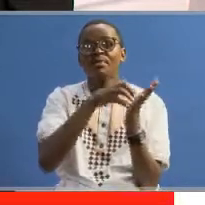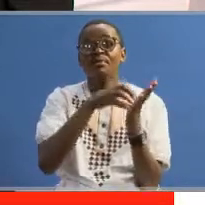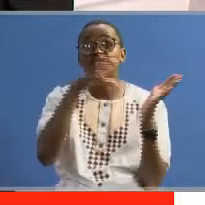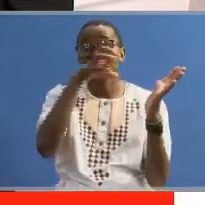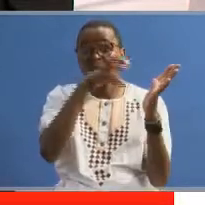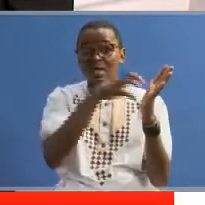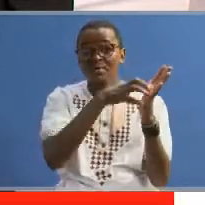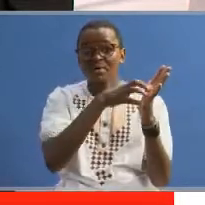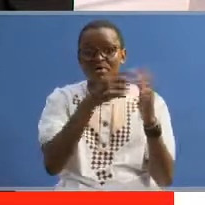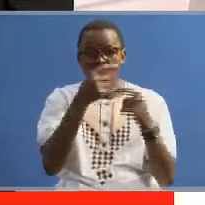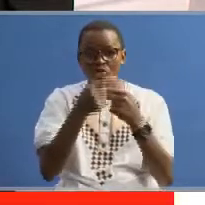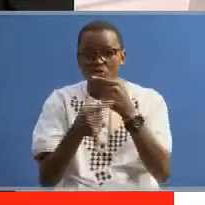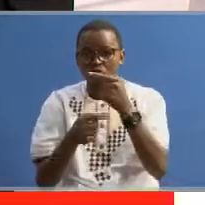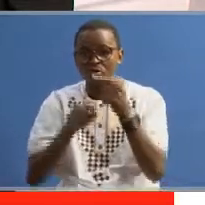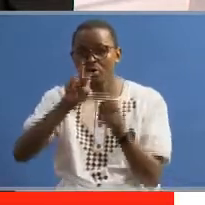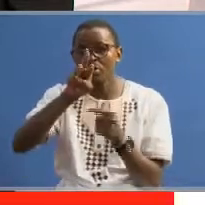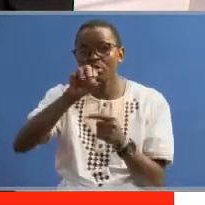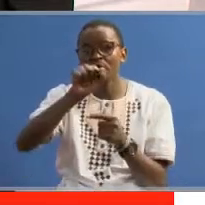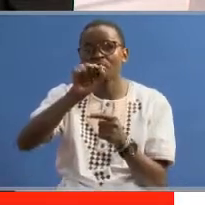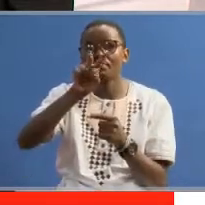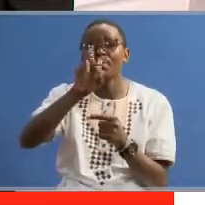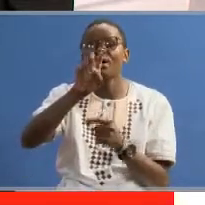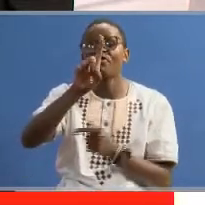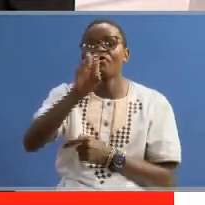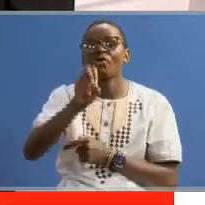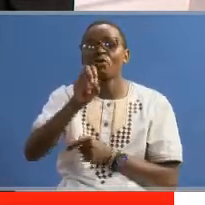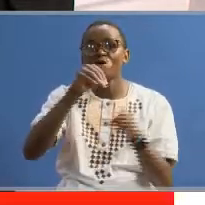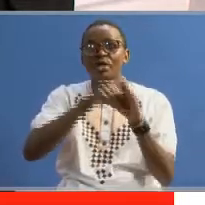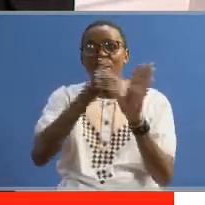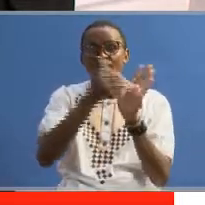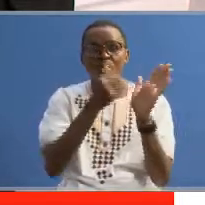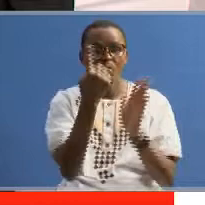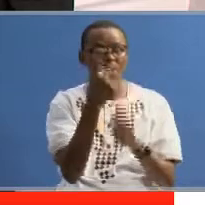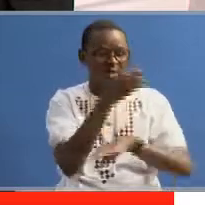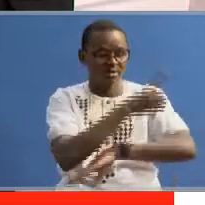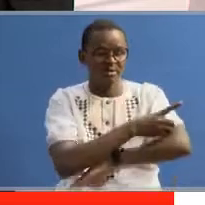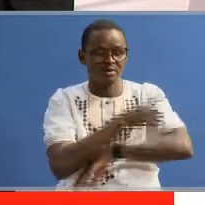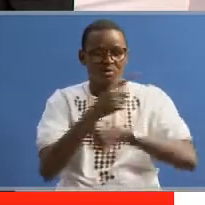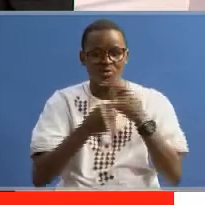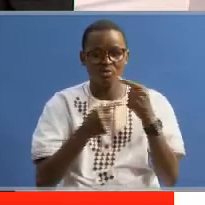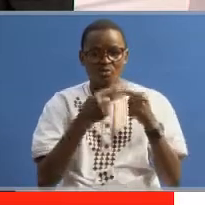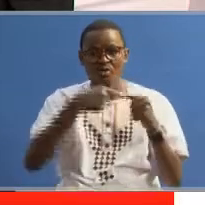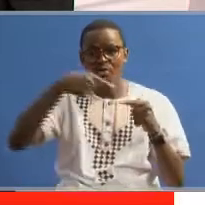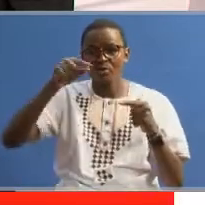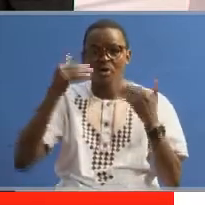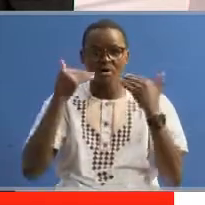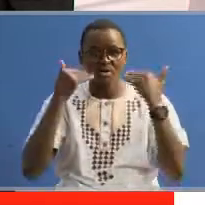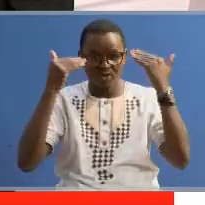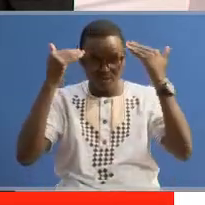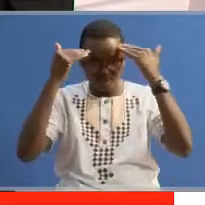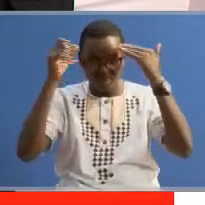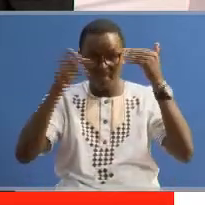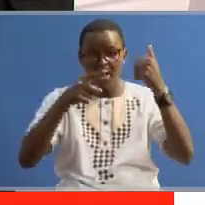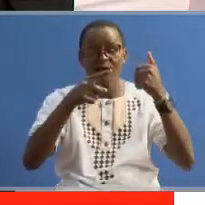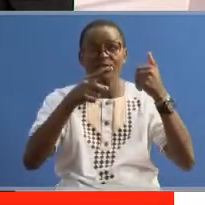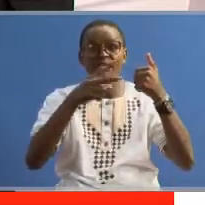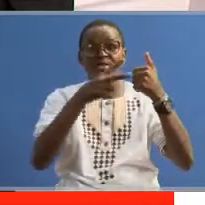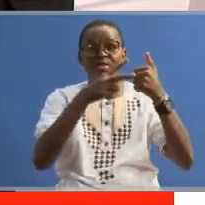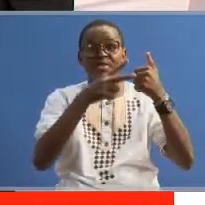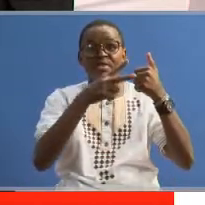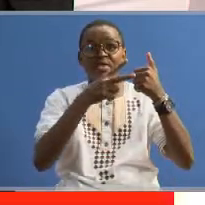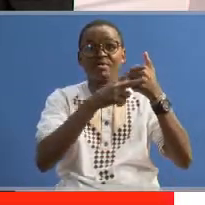case was going on in Mavoko Law Court in Machakos. And then one day, when they went to court on